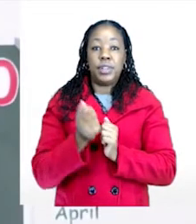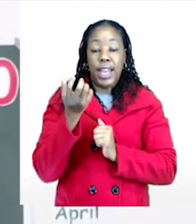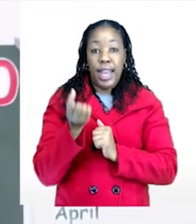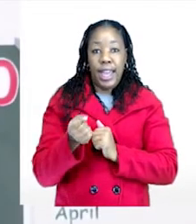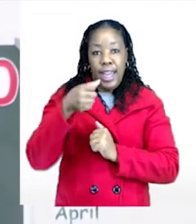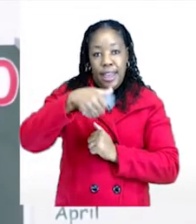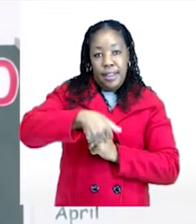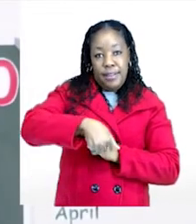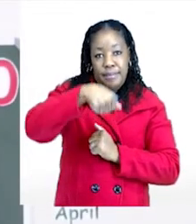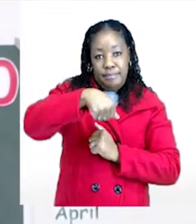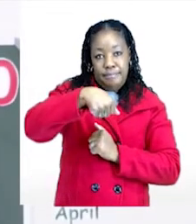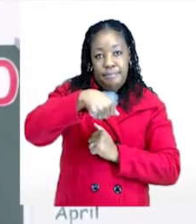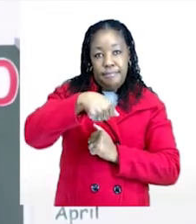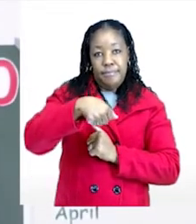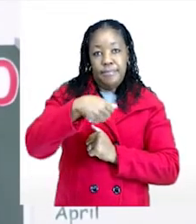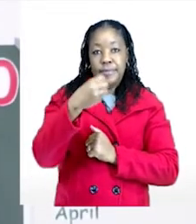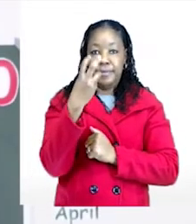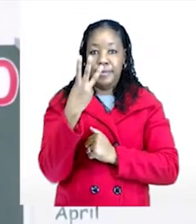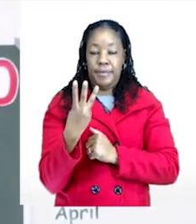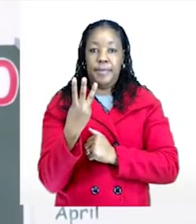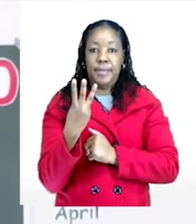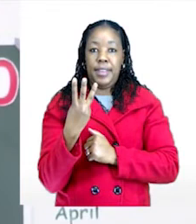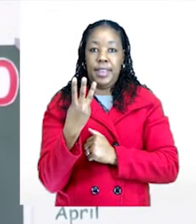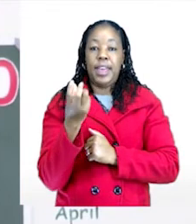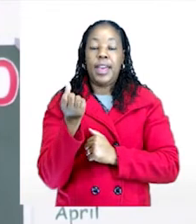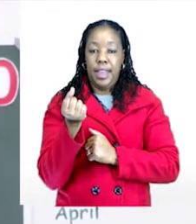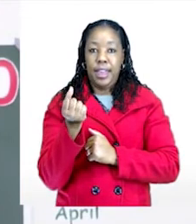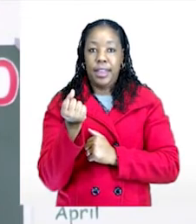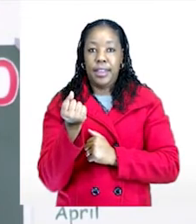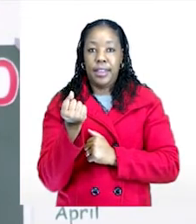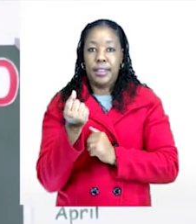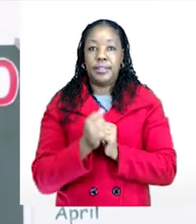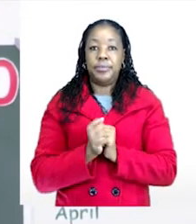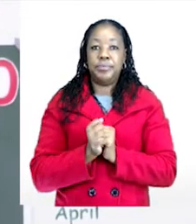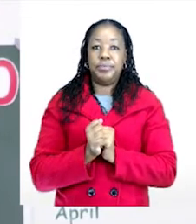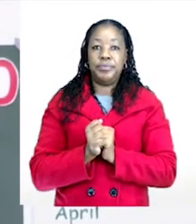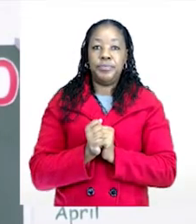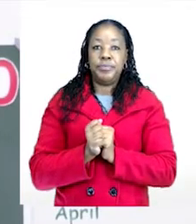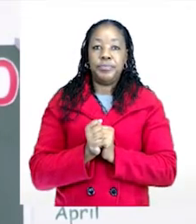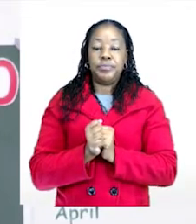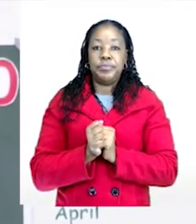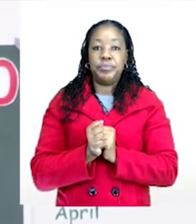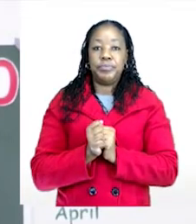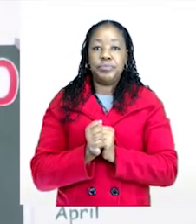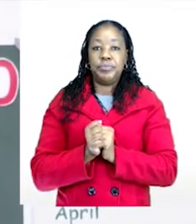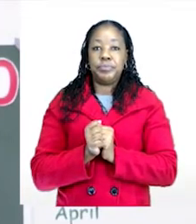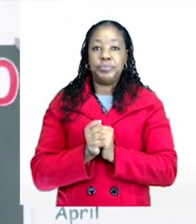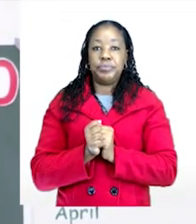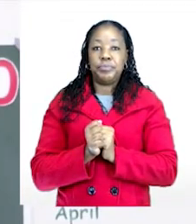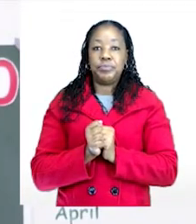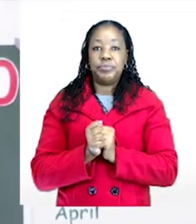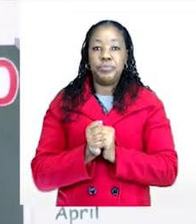Right, I've got 3 buckets in front of me, right on the table. If you